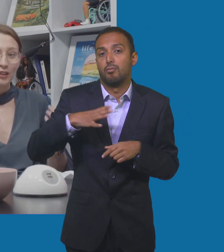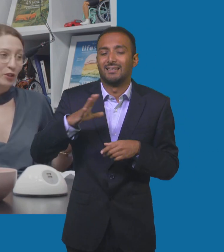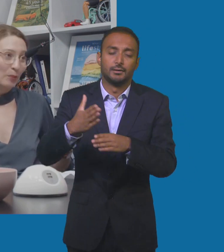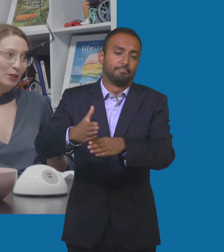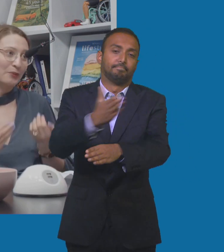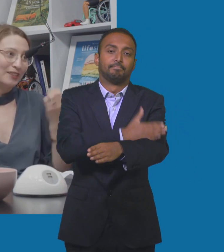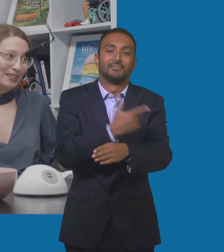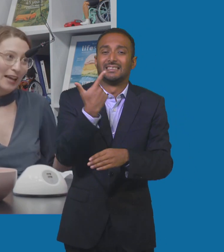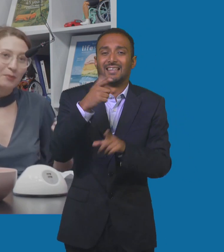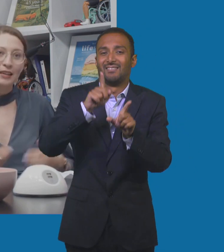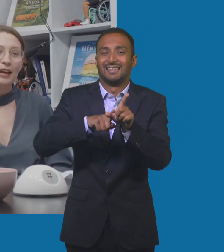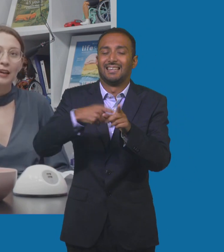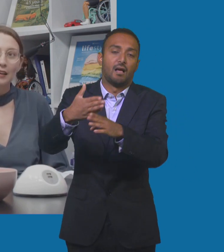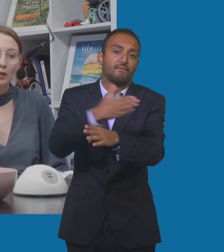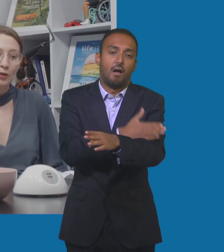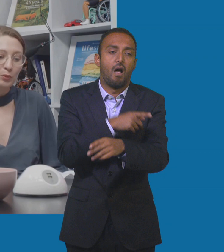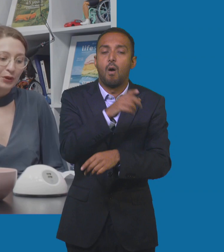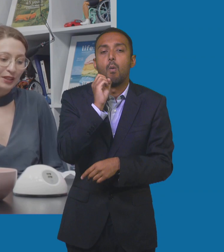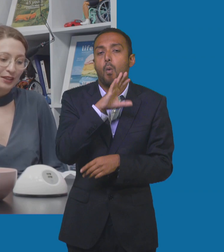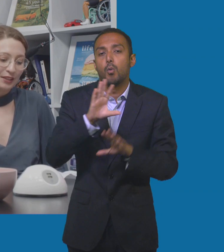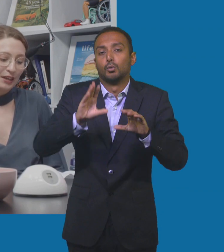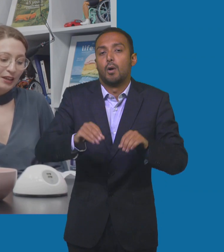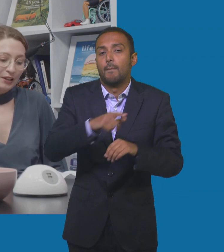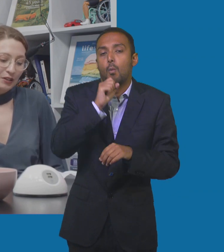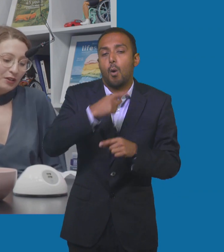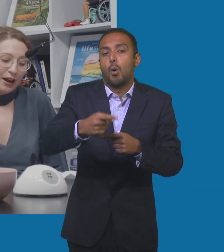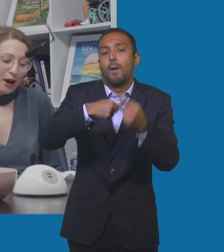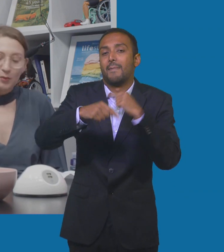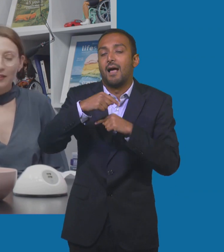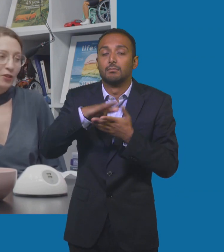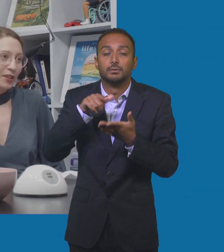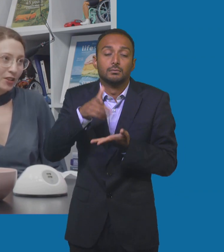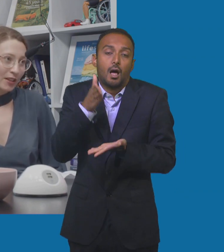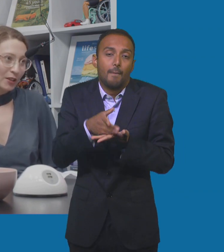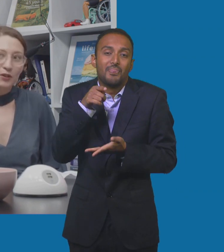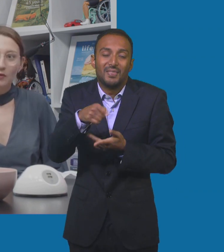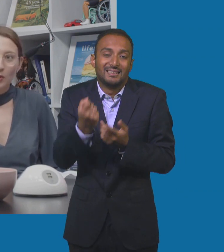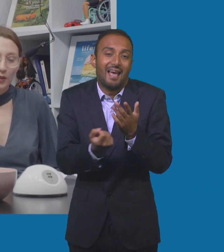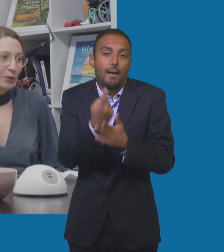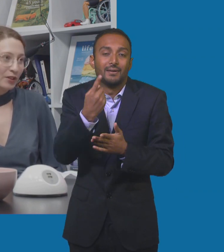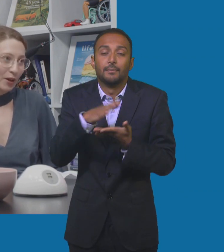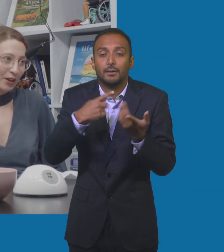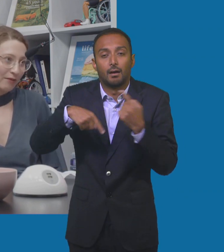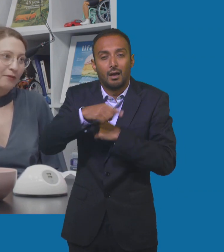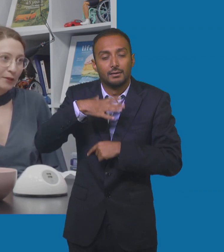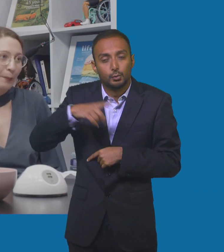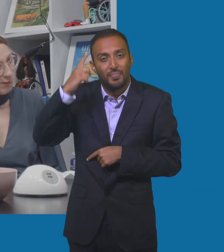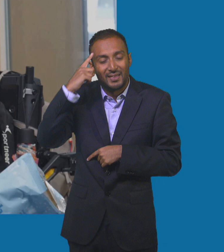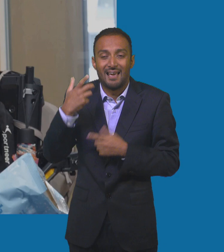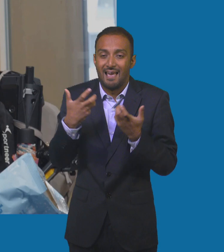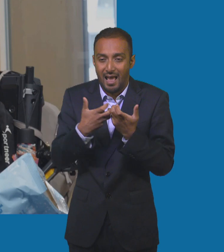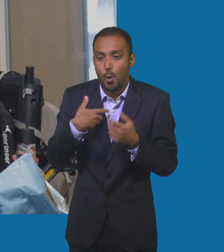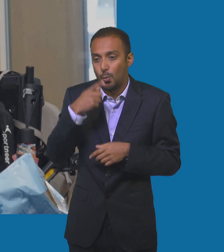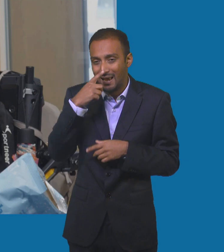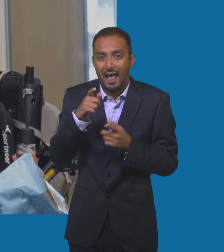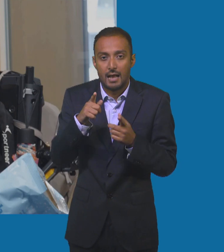suddenly stop. So this is happening. And I think the most important thing is to figure out how we make that transition as inclusive and possible with the time we have left.